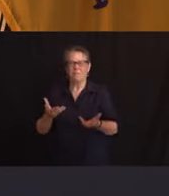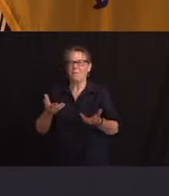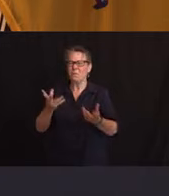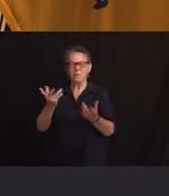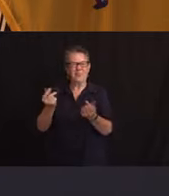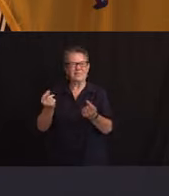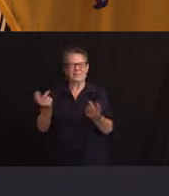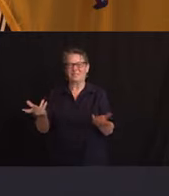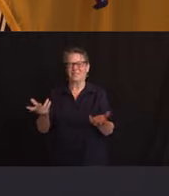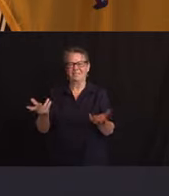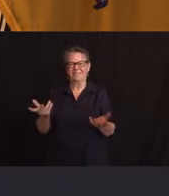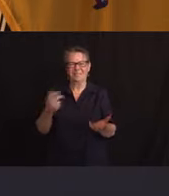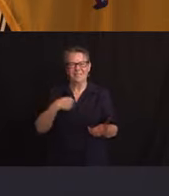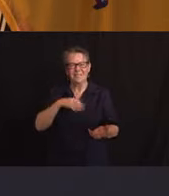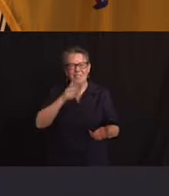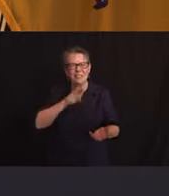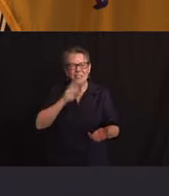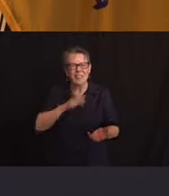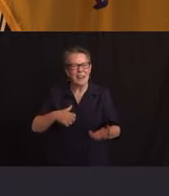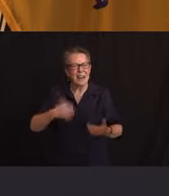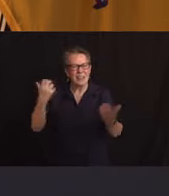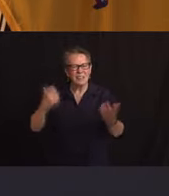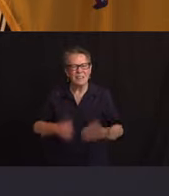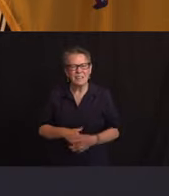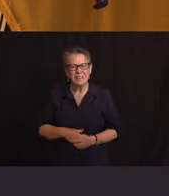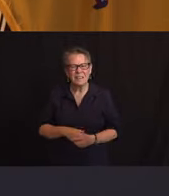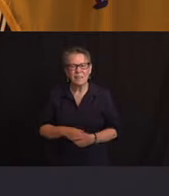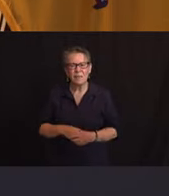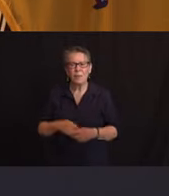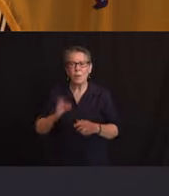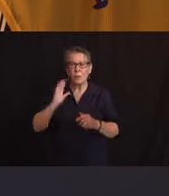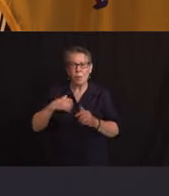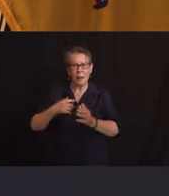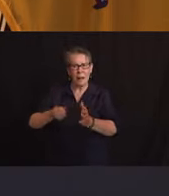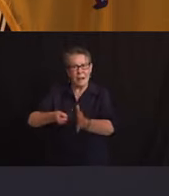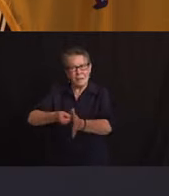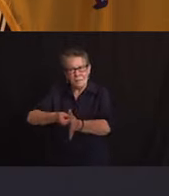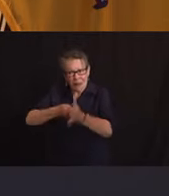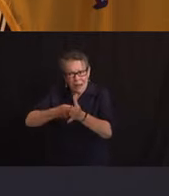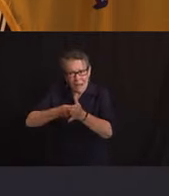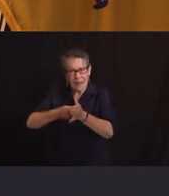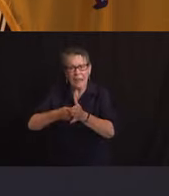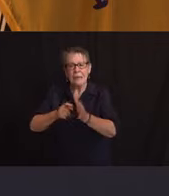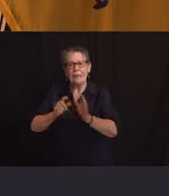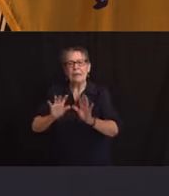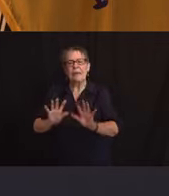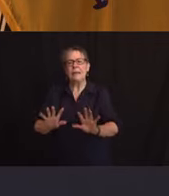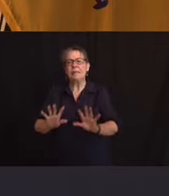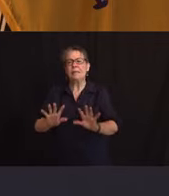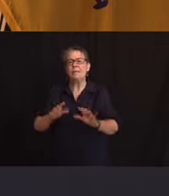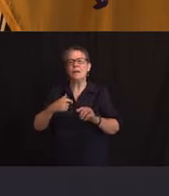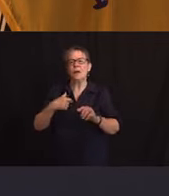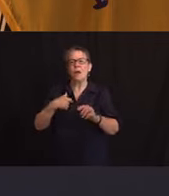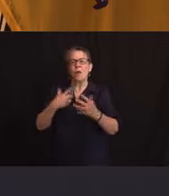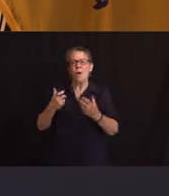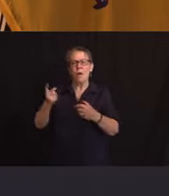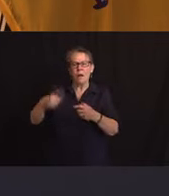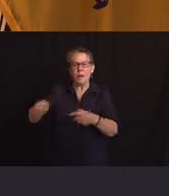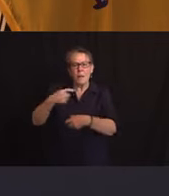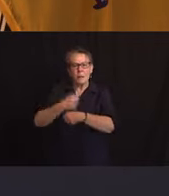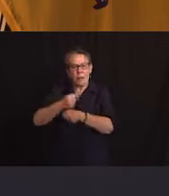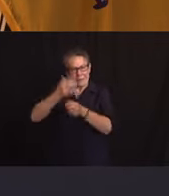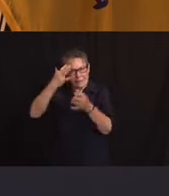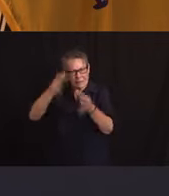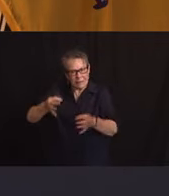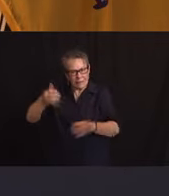a personal preference as a general matter that folks get there of their own free will. But if we continue to see Judy,